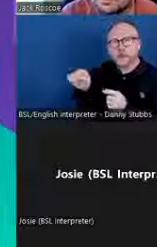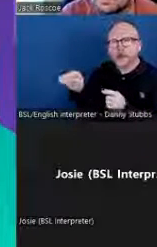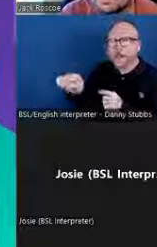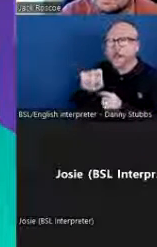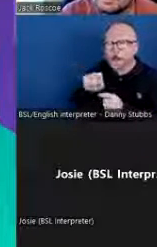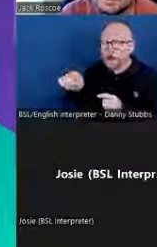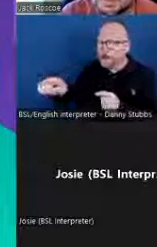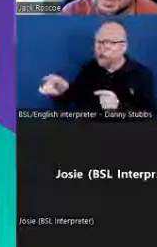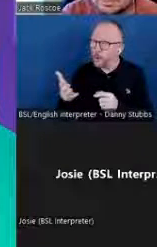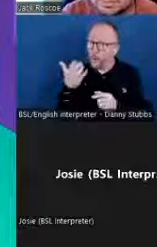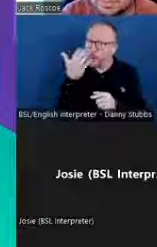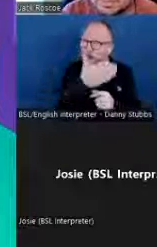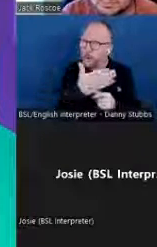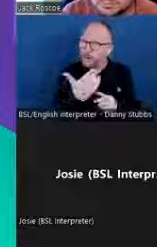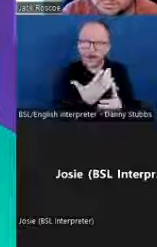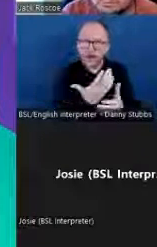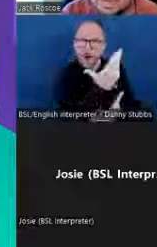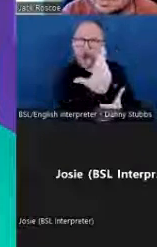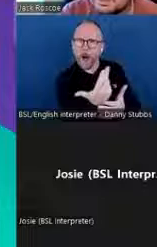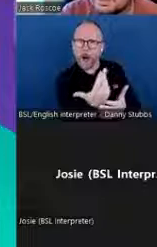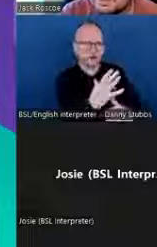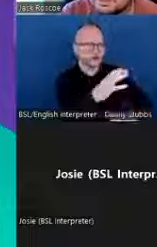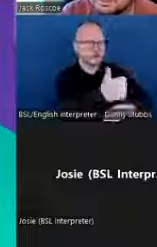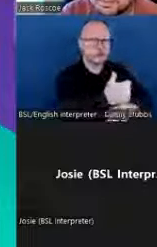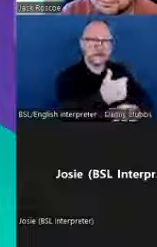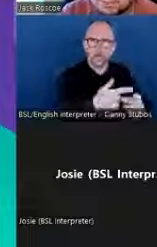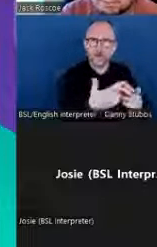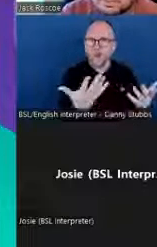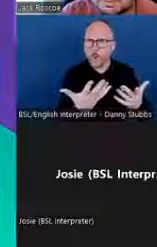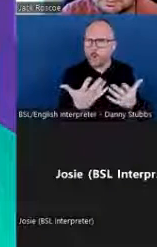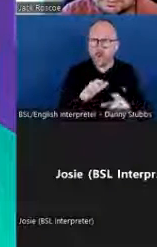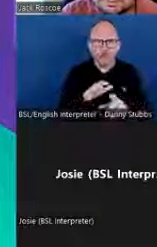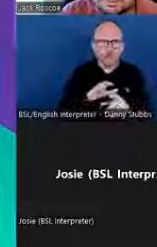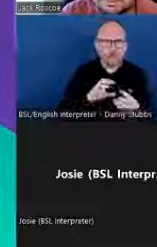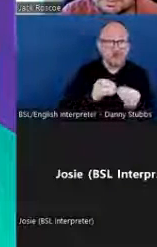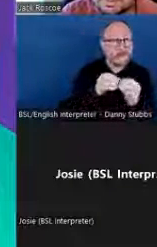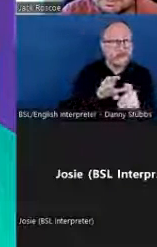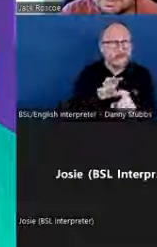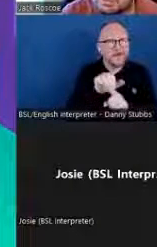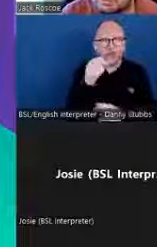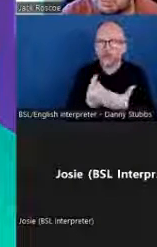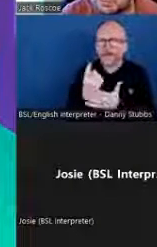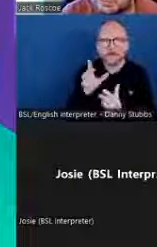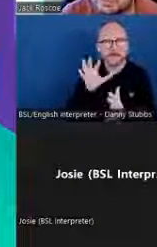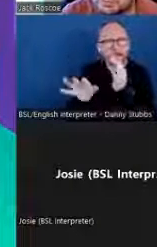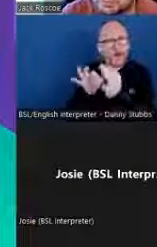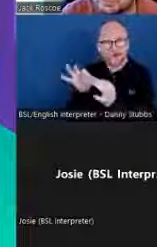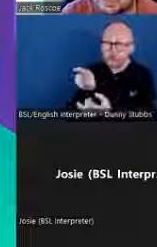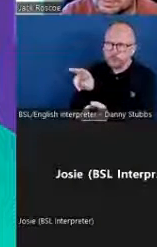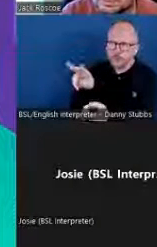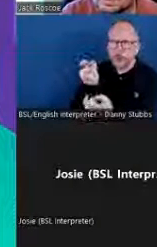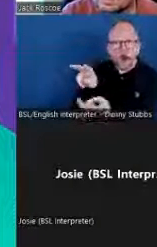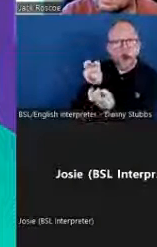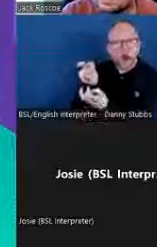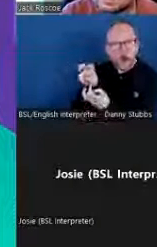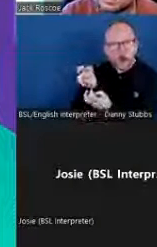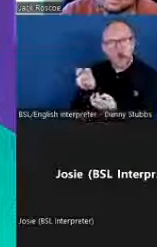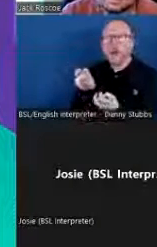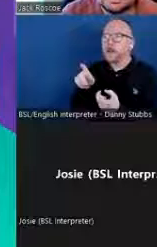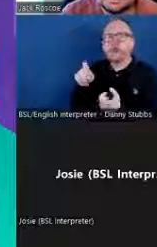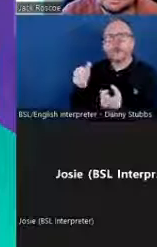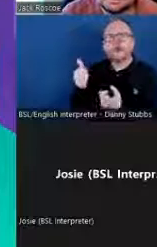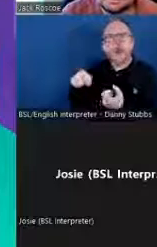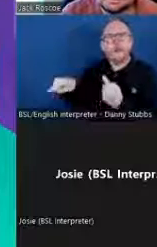art forms or event types, or creative and cultural events more generally, maybe for audiences who don't do a lot of it